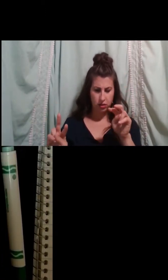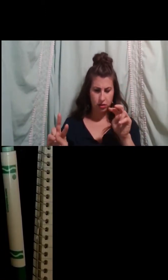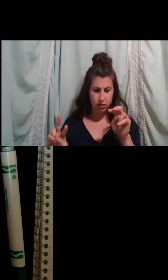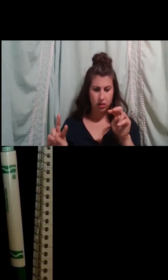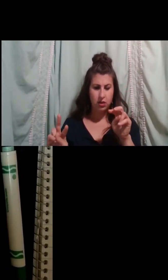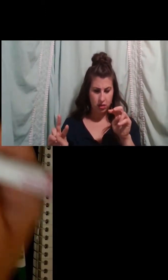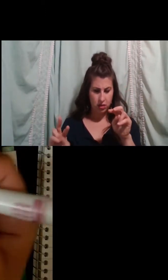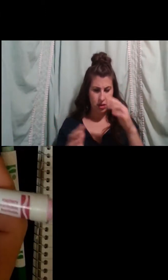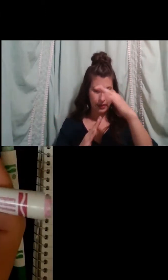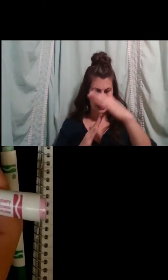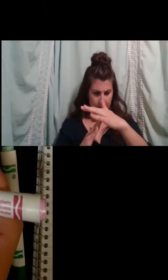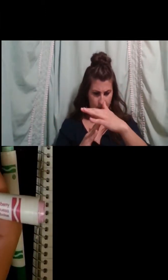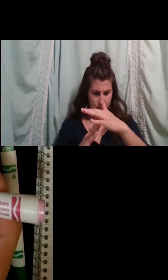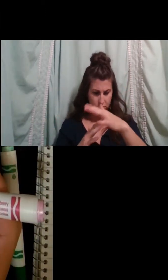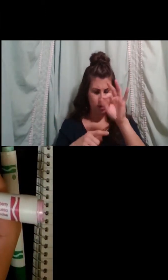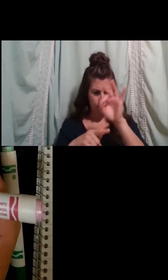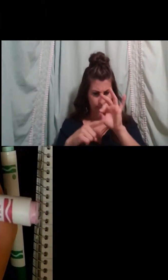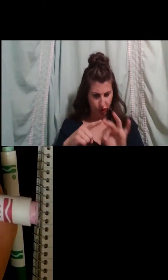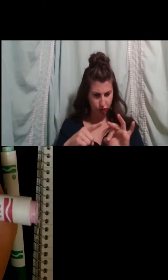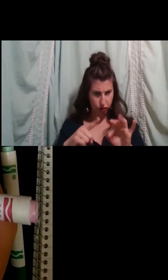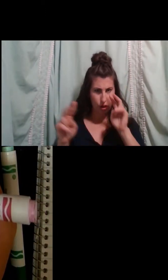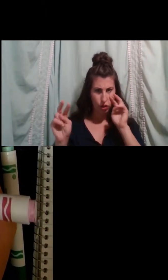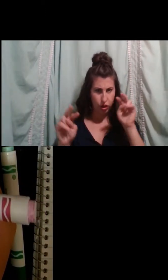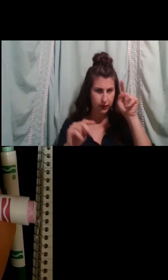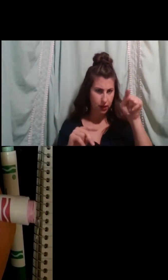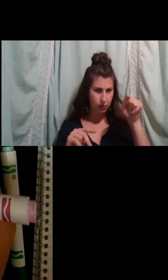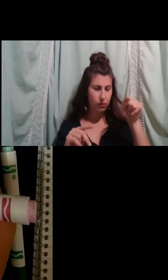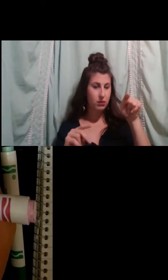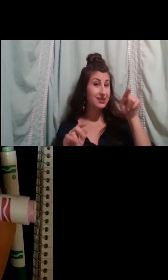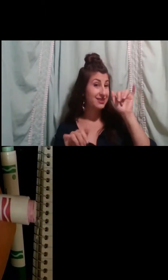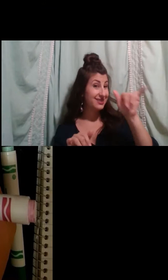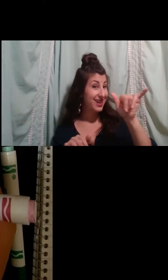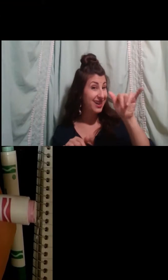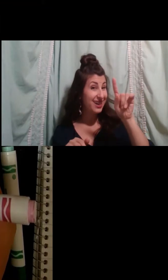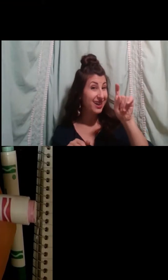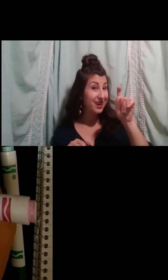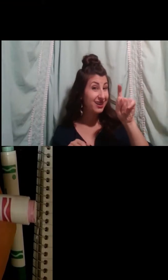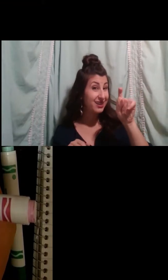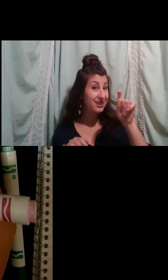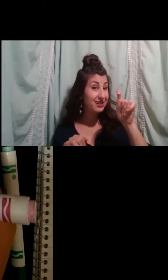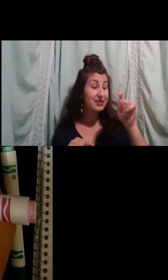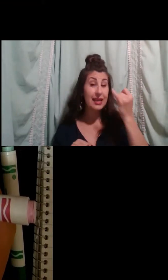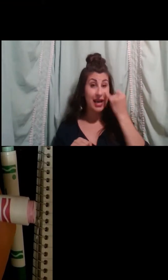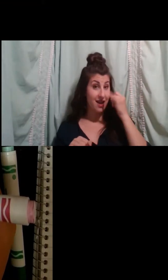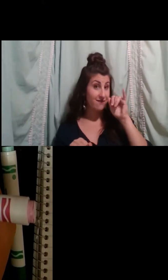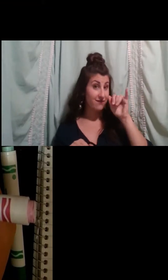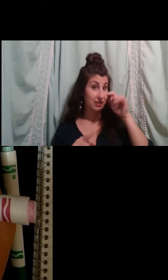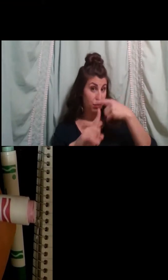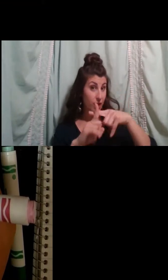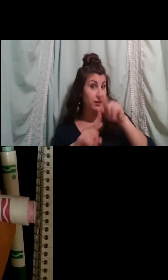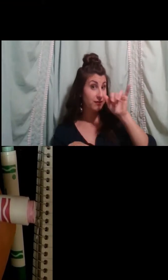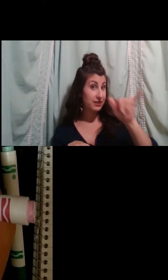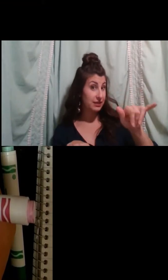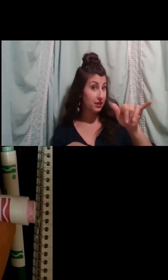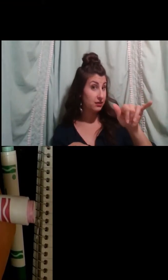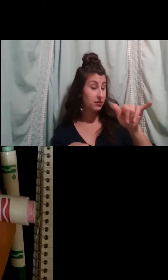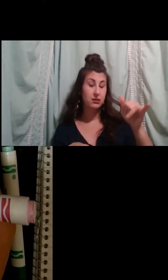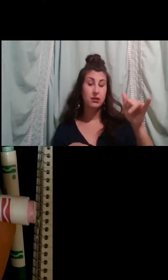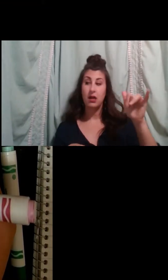Okay, I'm going to look at the top. I'm going to make my fraction bar. I'm going to look at the top. Is it going to stay there? It stays if it's